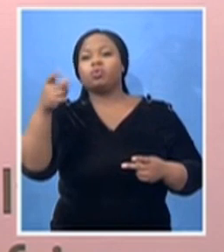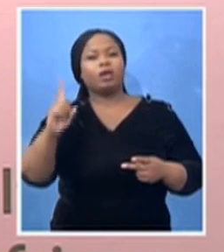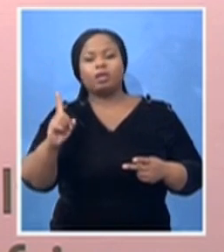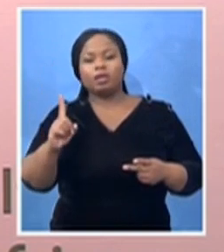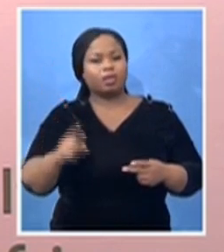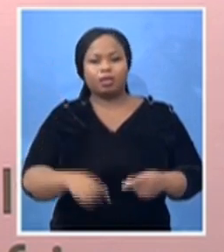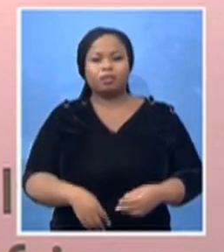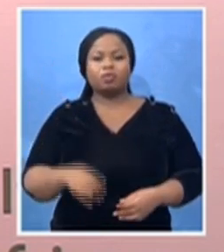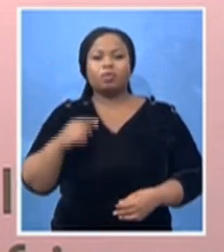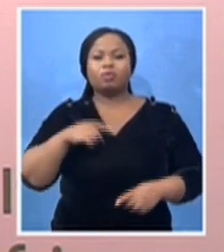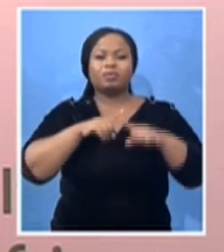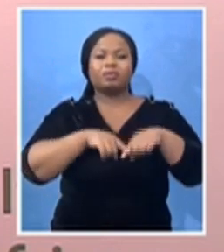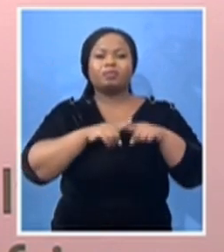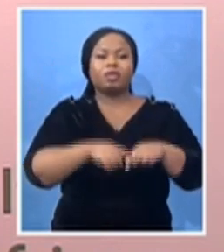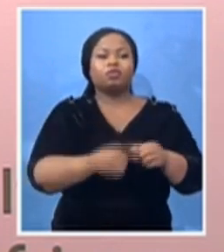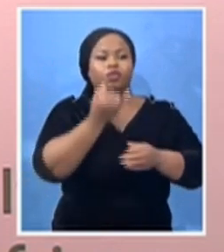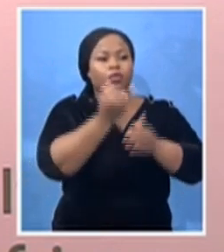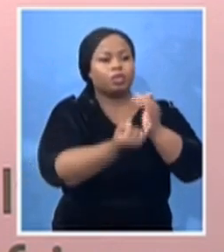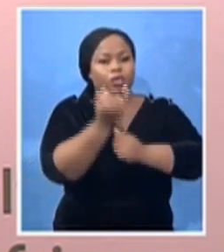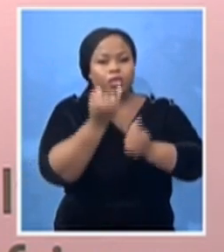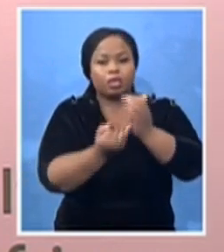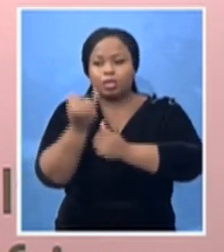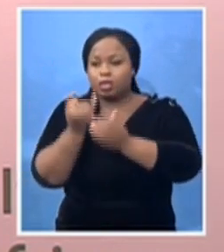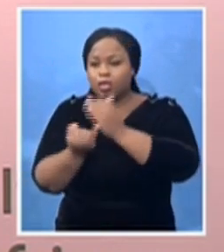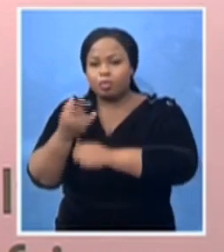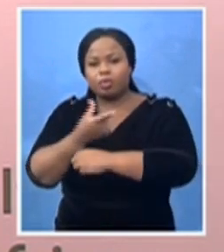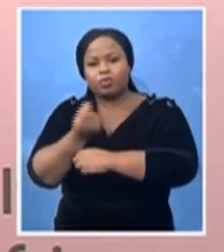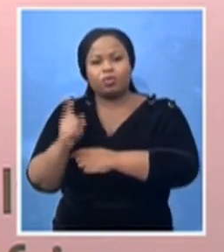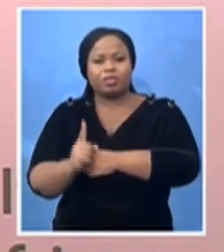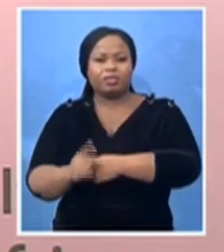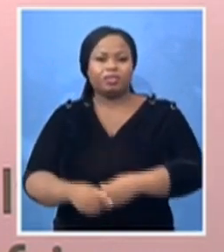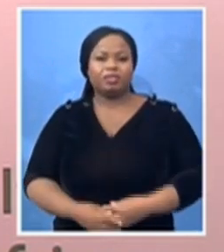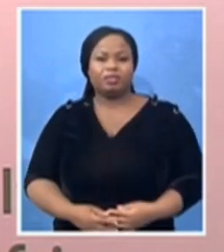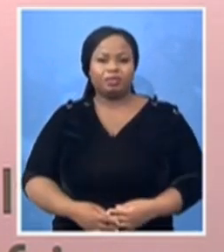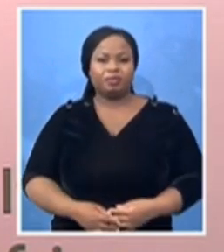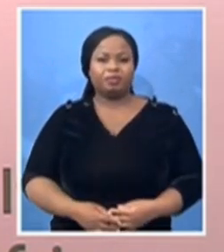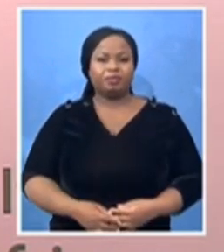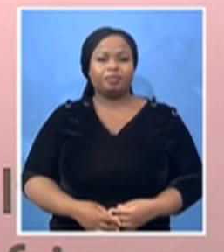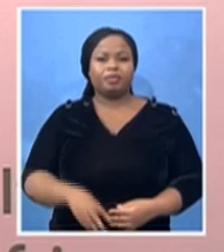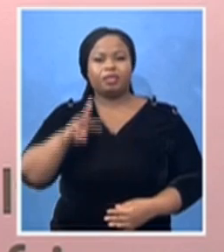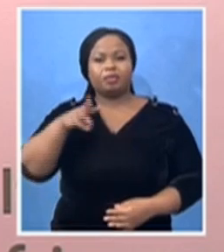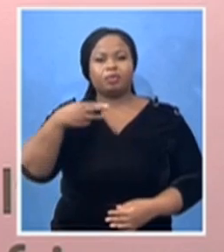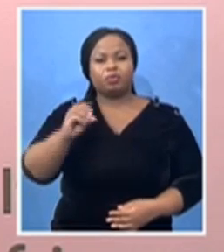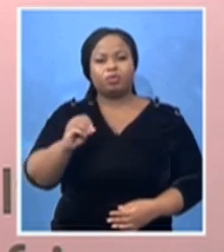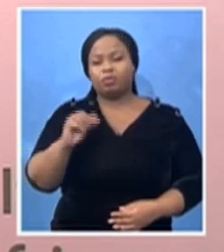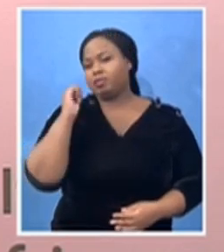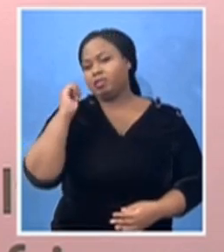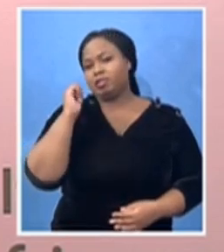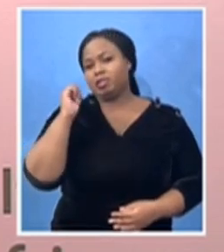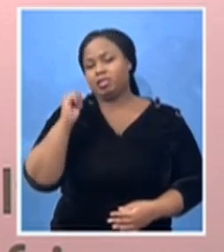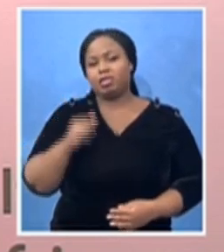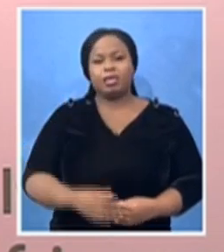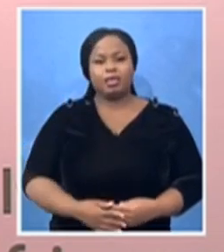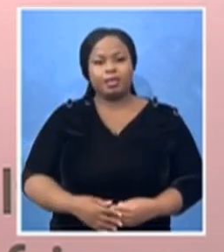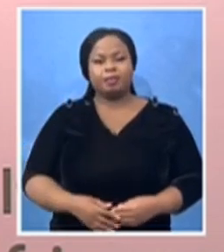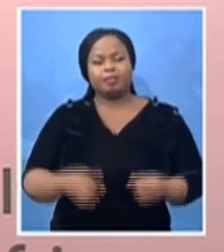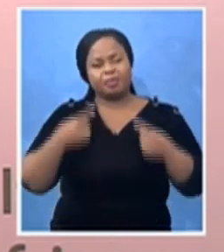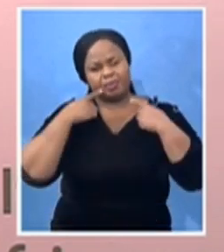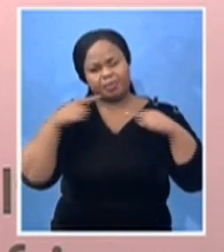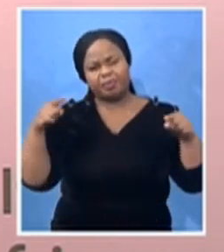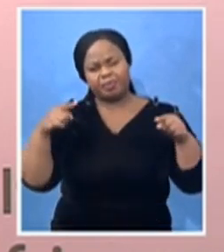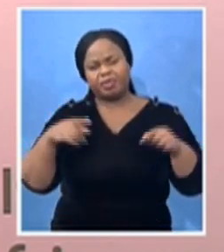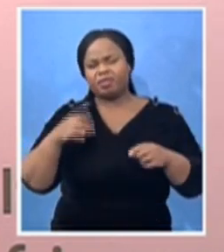do. The WHO came out yesterday and was making a strong emphasis about the use of the